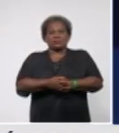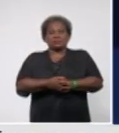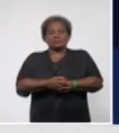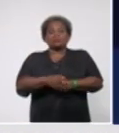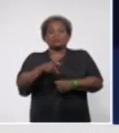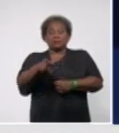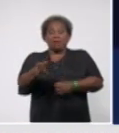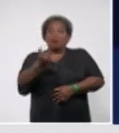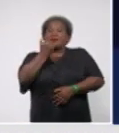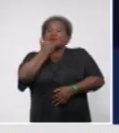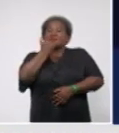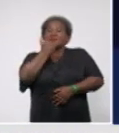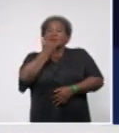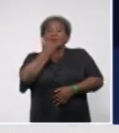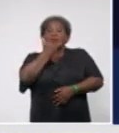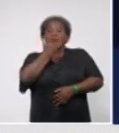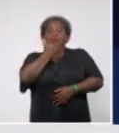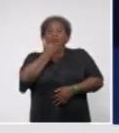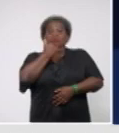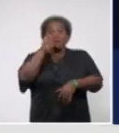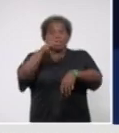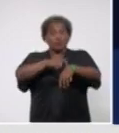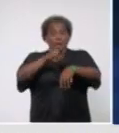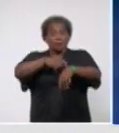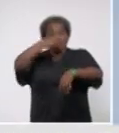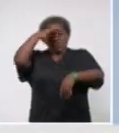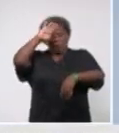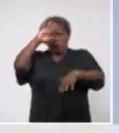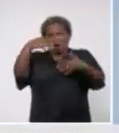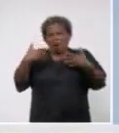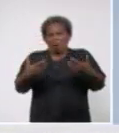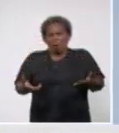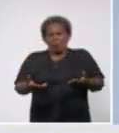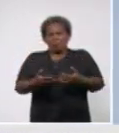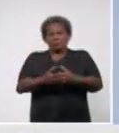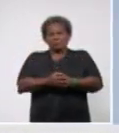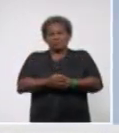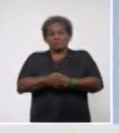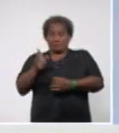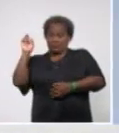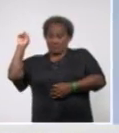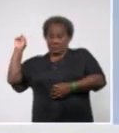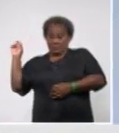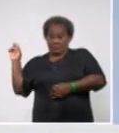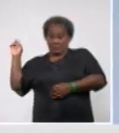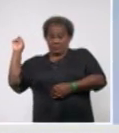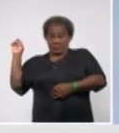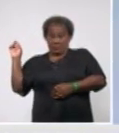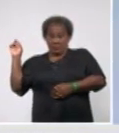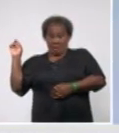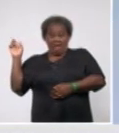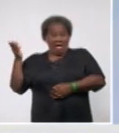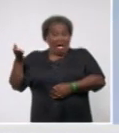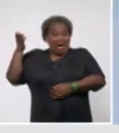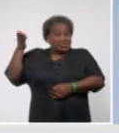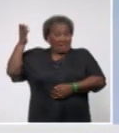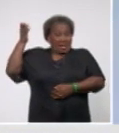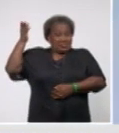highest confirmed case rate per 100,000 inhabitants over the last 15